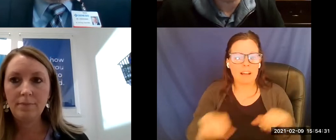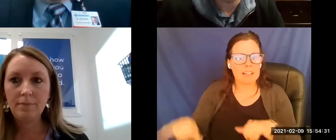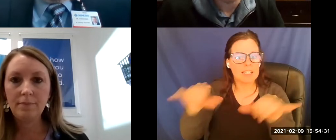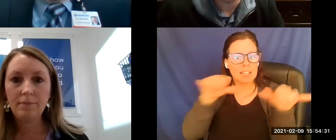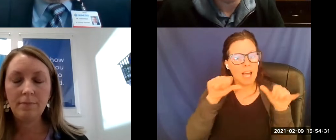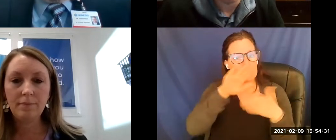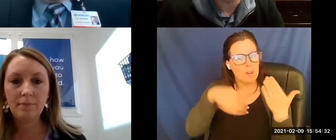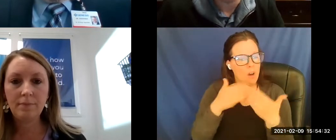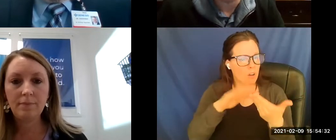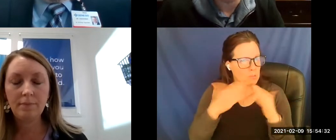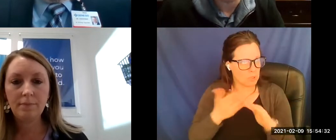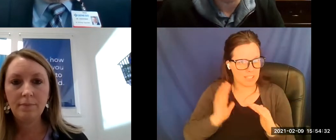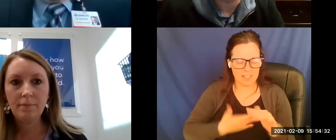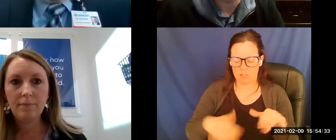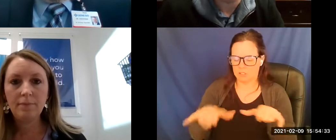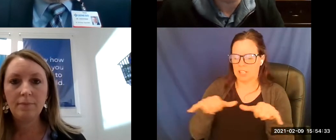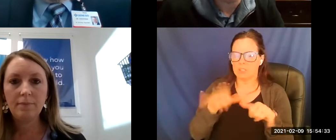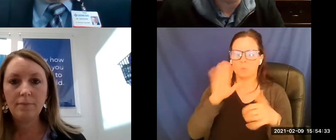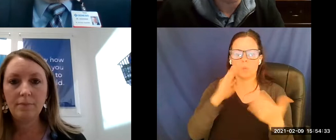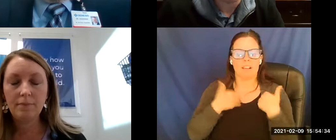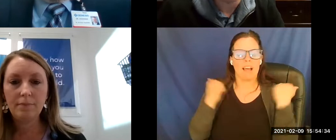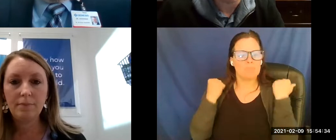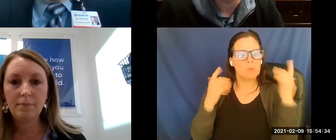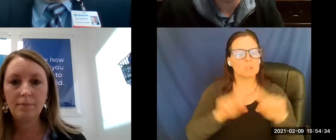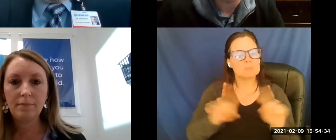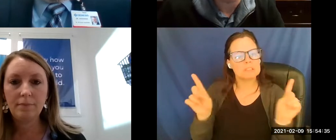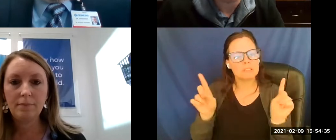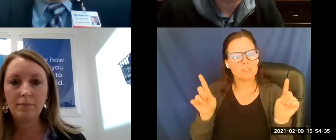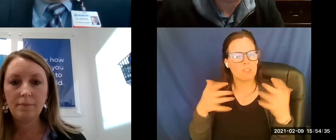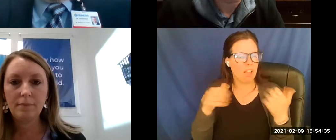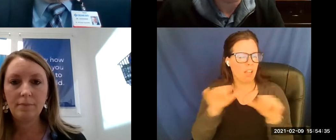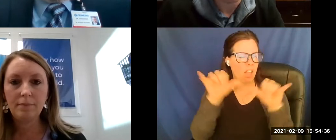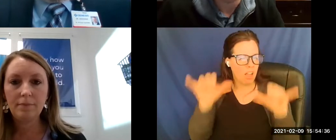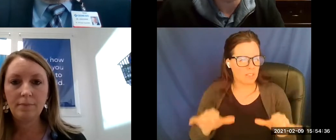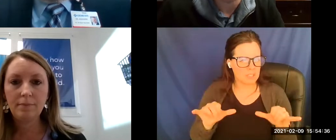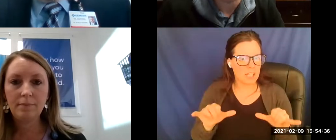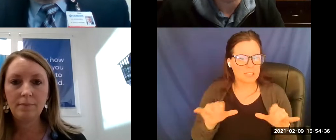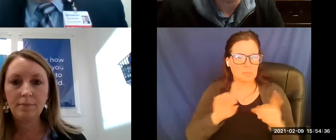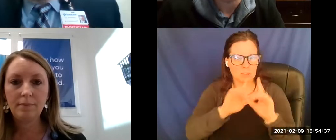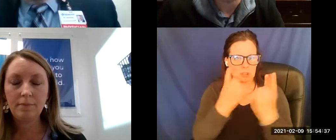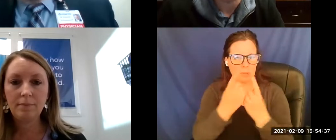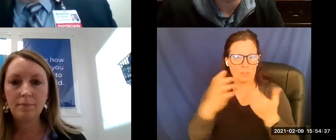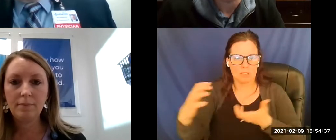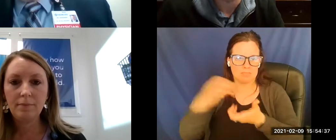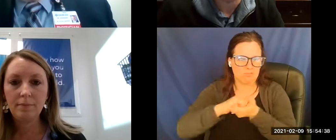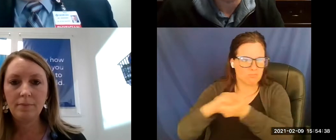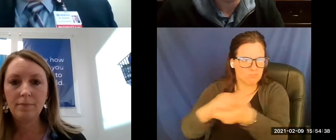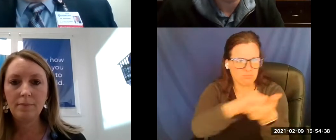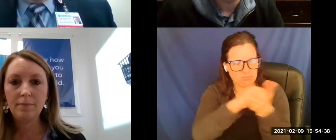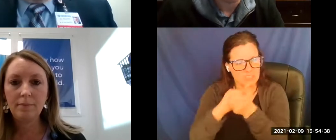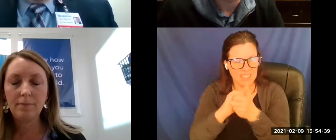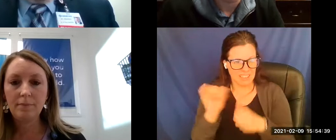of our size where you have multiple health systems and health departments working in collaboration like we've seen here in the Quad Cities. And it's